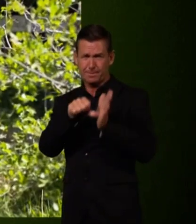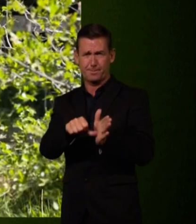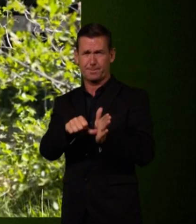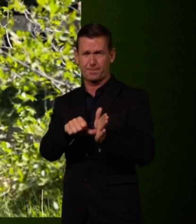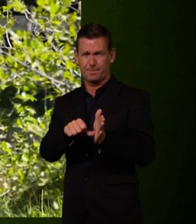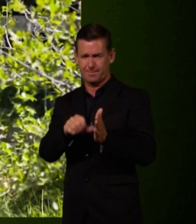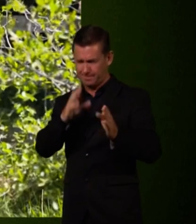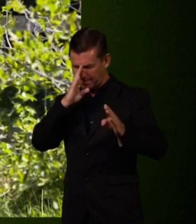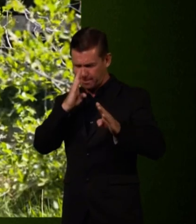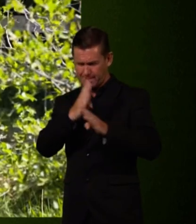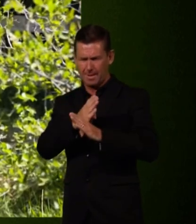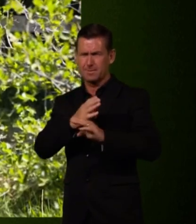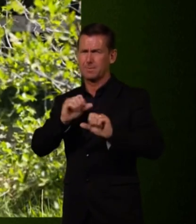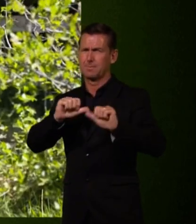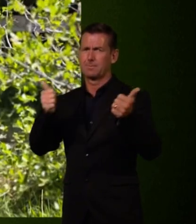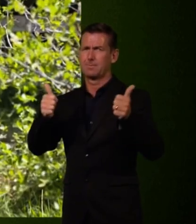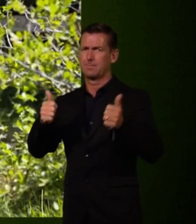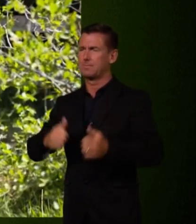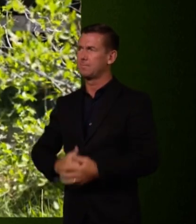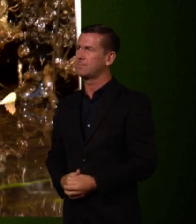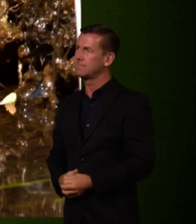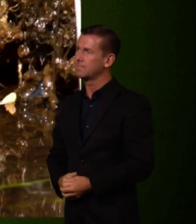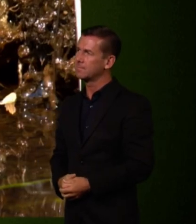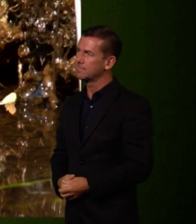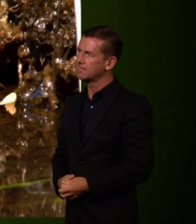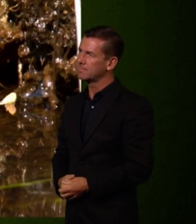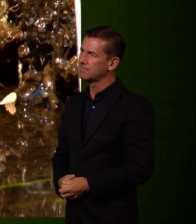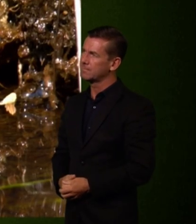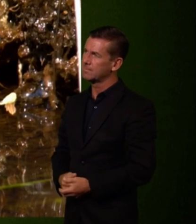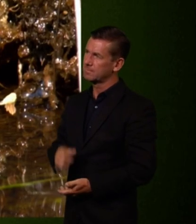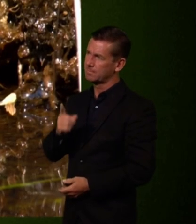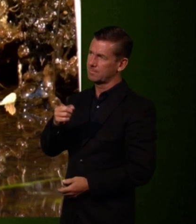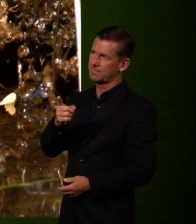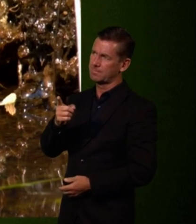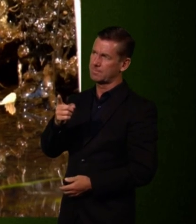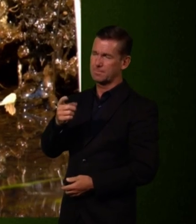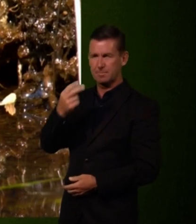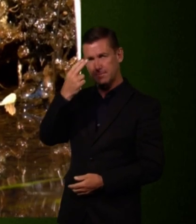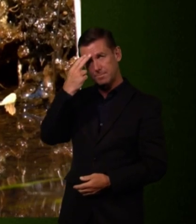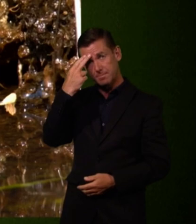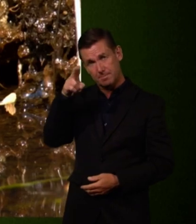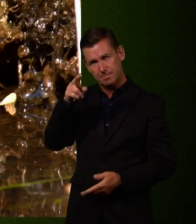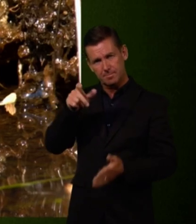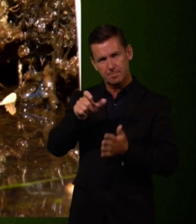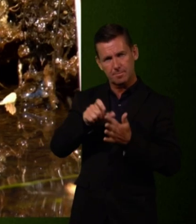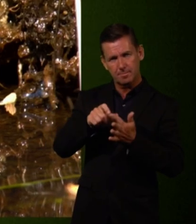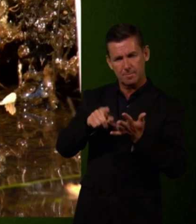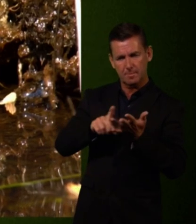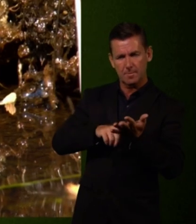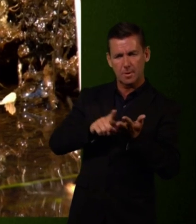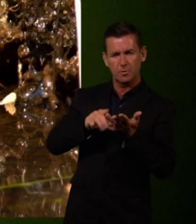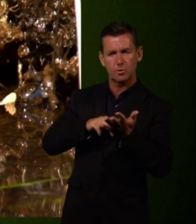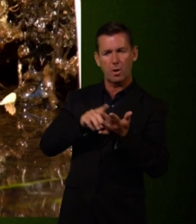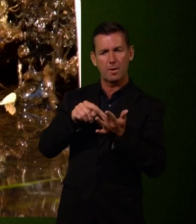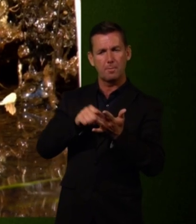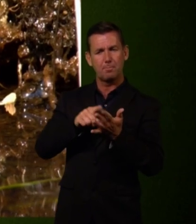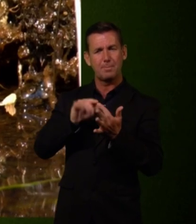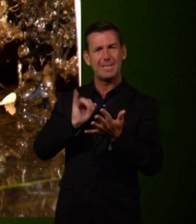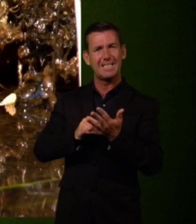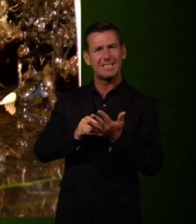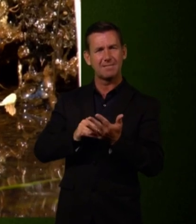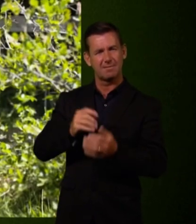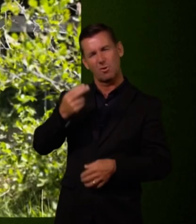camouflaged, and it needs to be. I'm talking about Dolomedes fibriatus, the